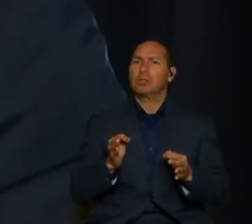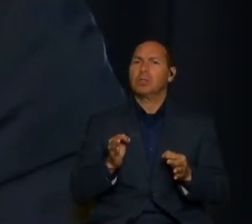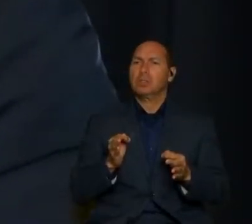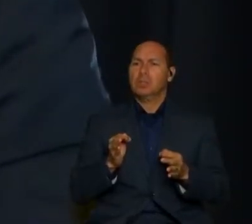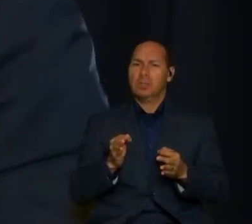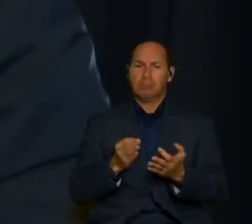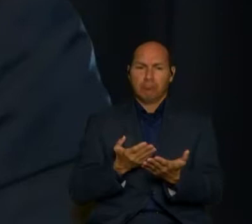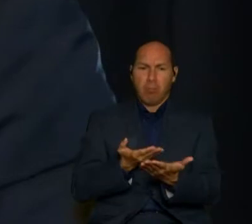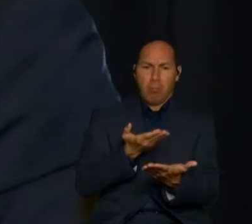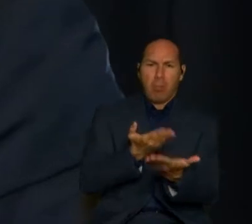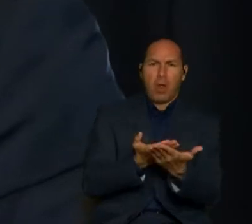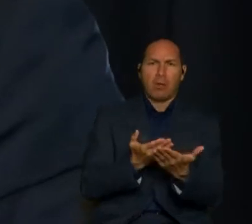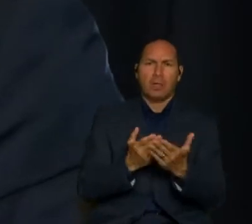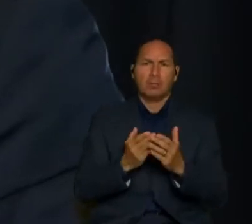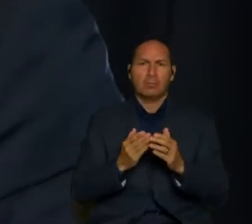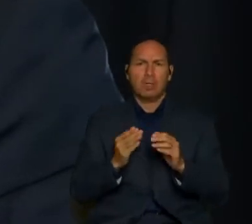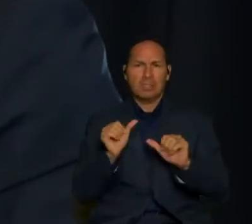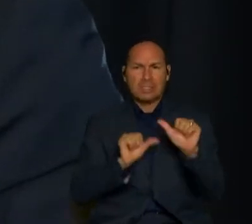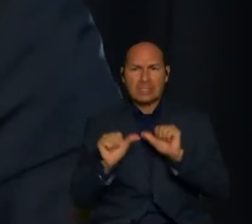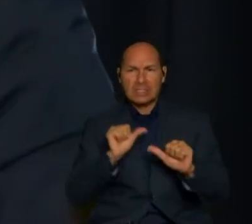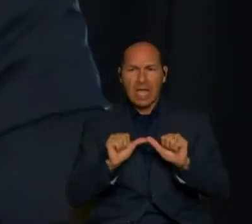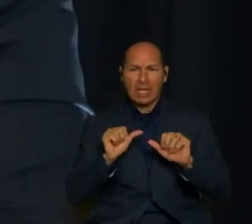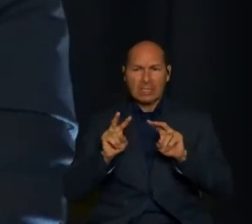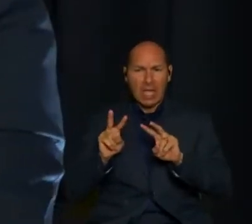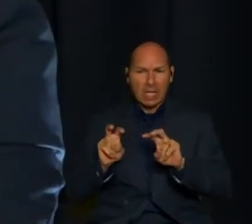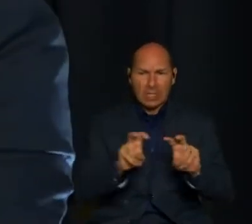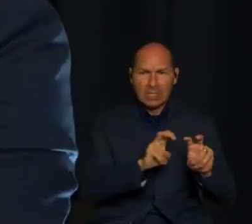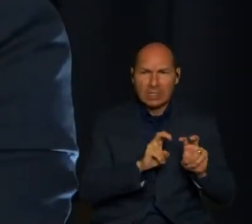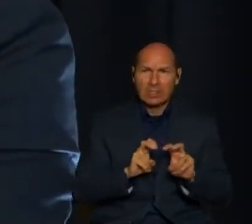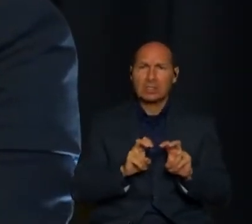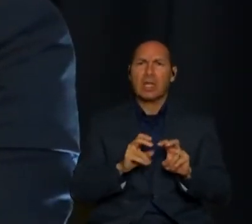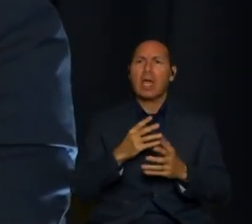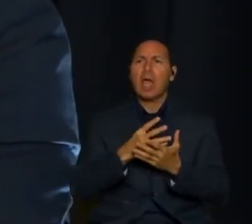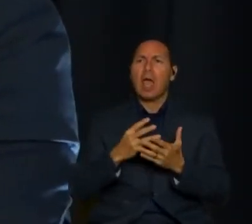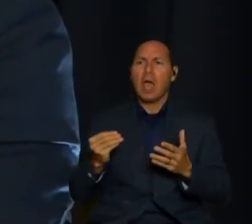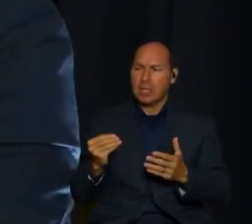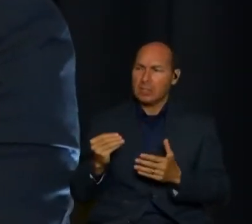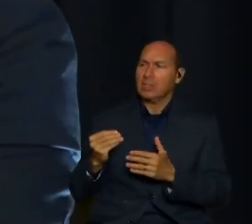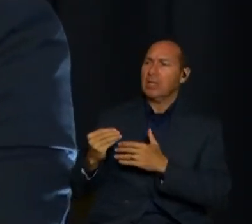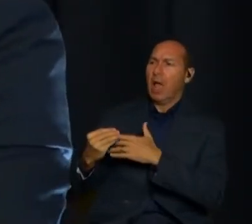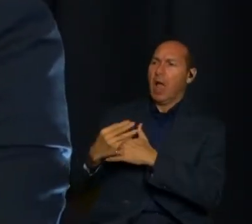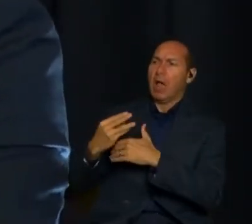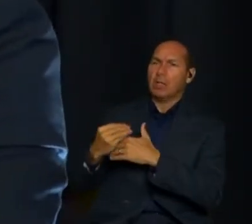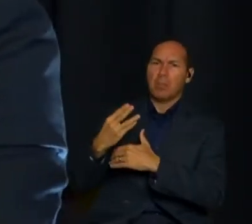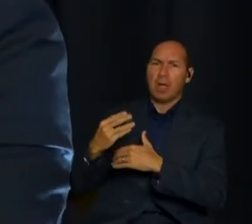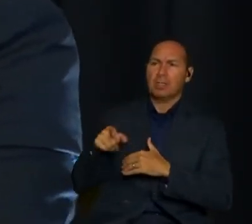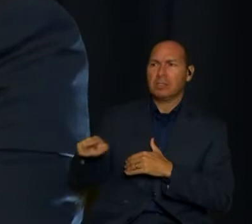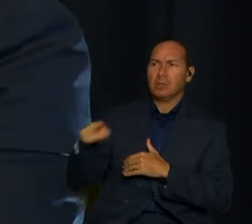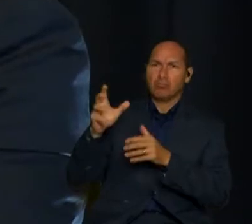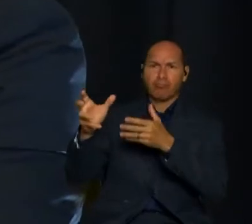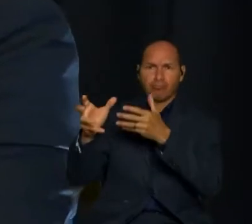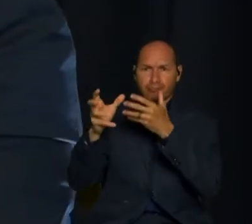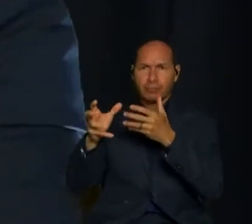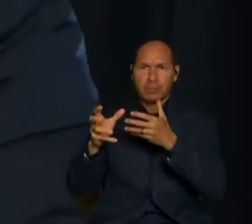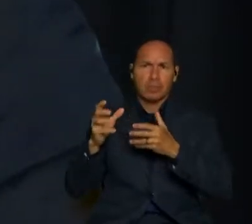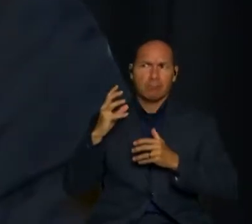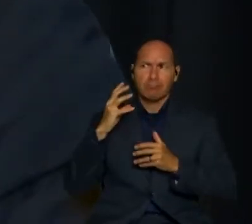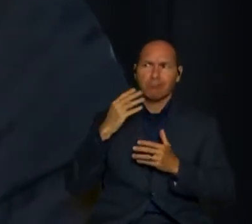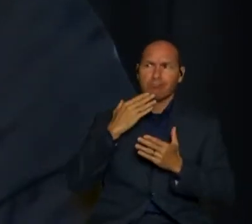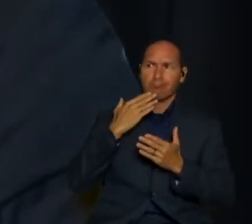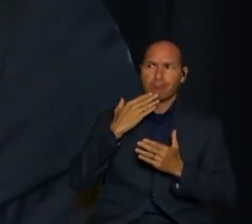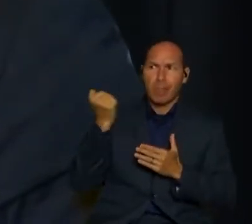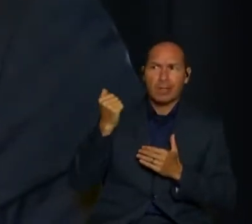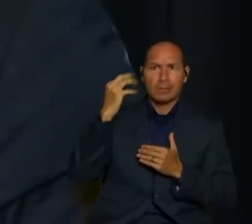facts, scientific analysis, and the advice of subject matter experts with the best experience and